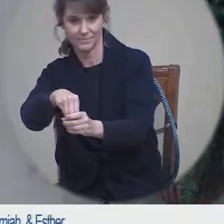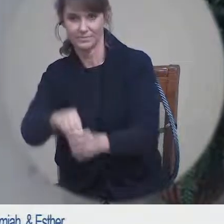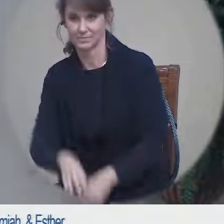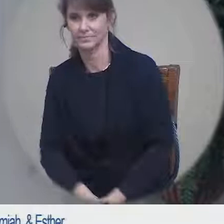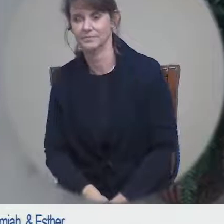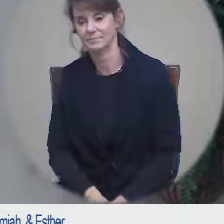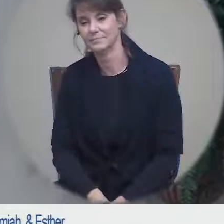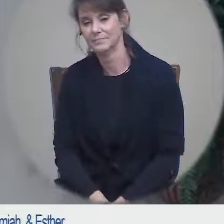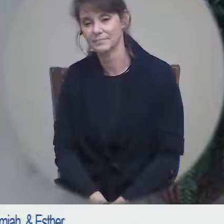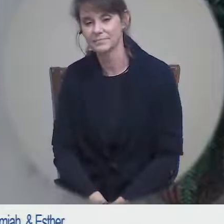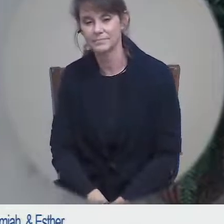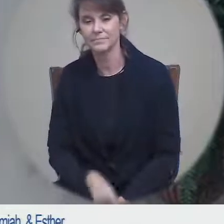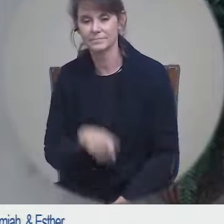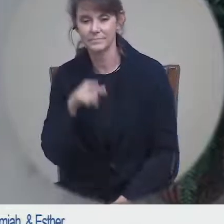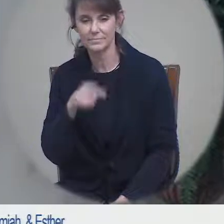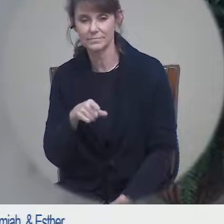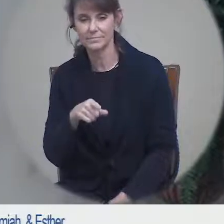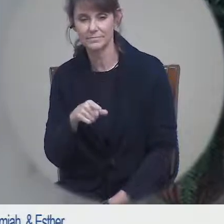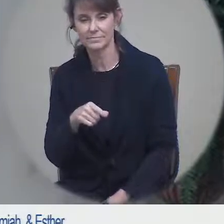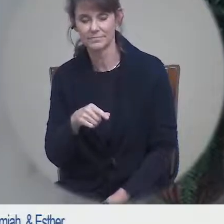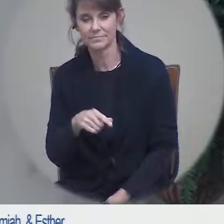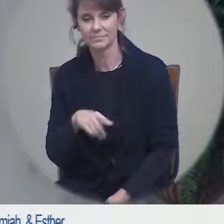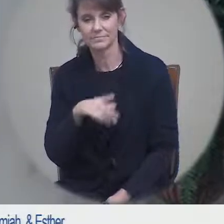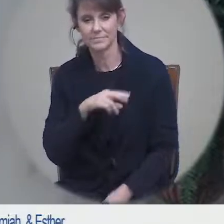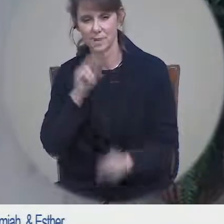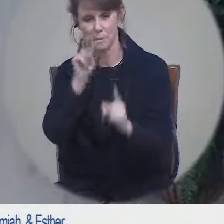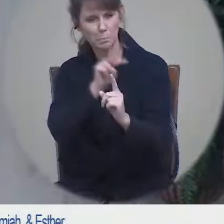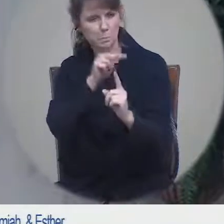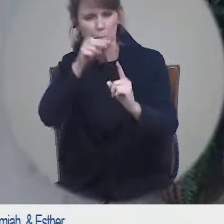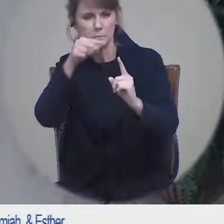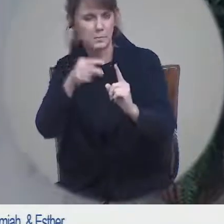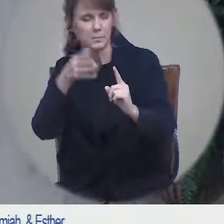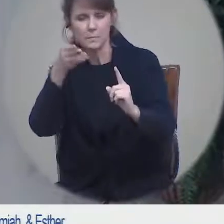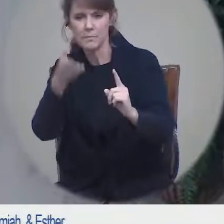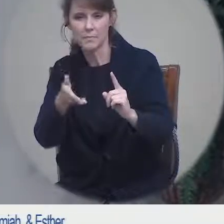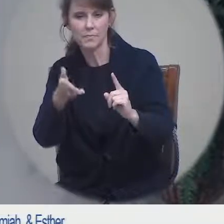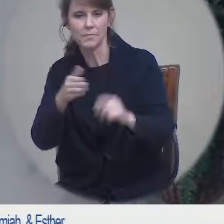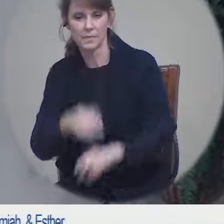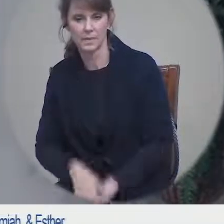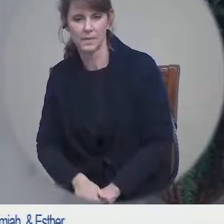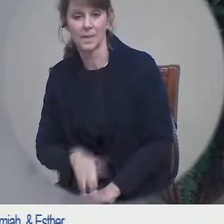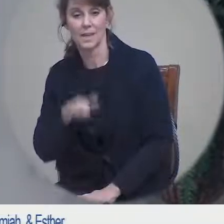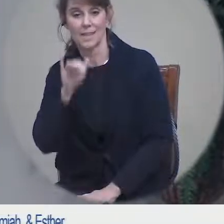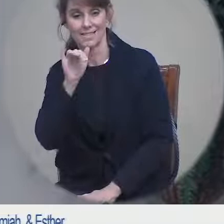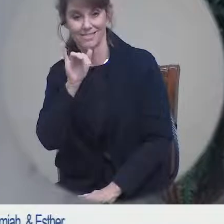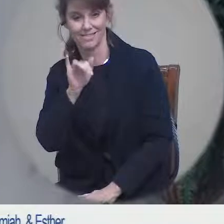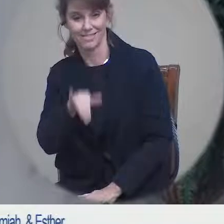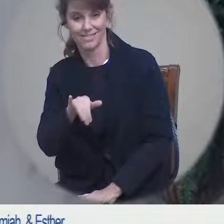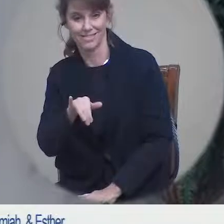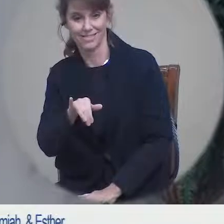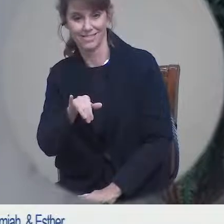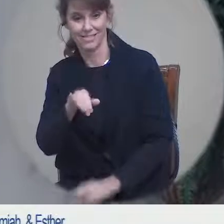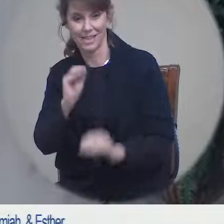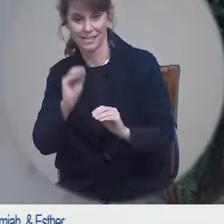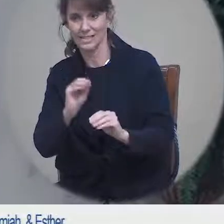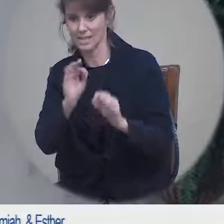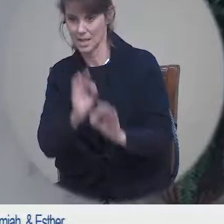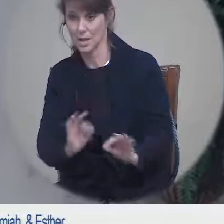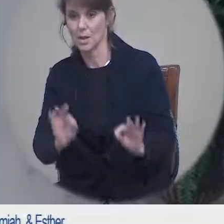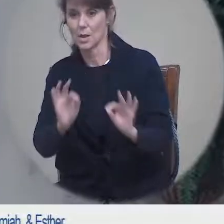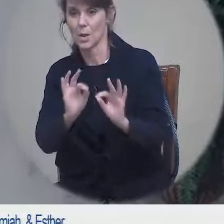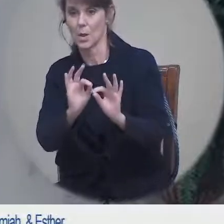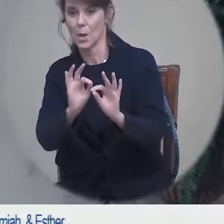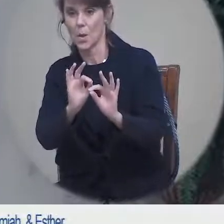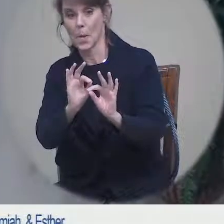I think it's a good quote for us to kind of introduce chapter 6 with. He says, "Here is a remarkable instance of the veiled